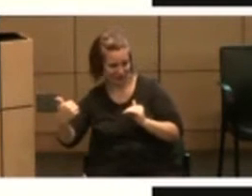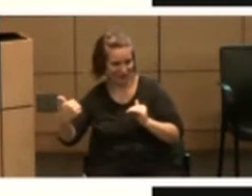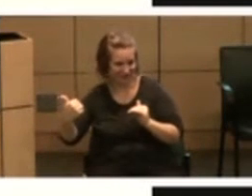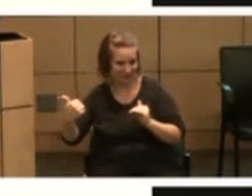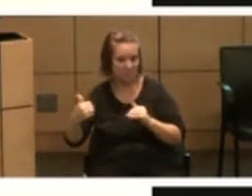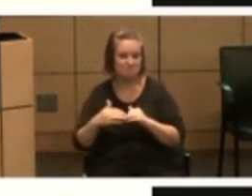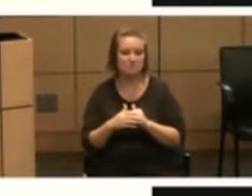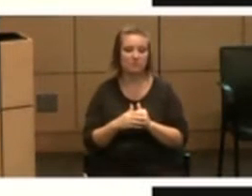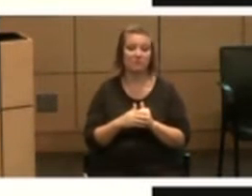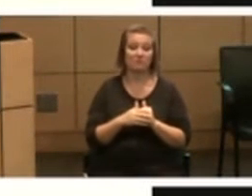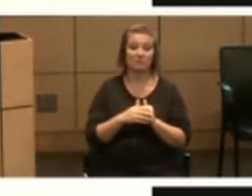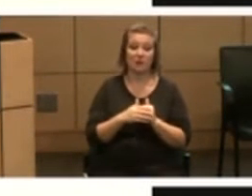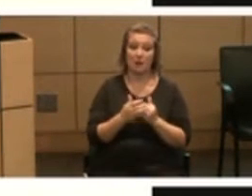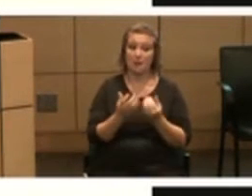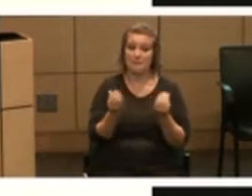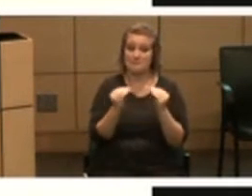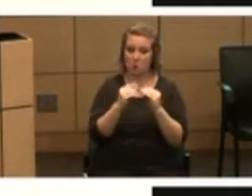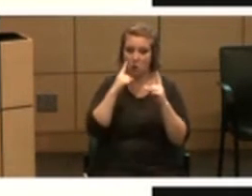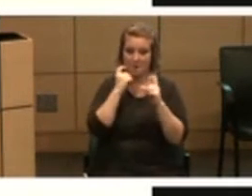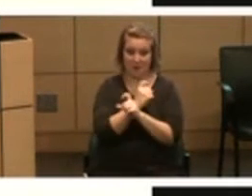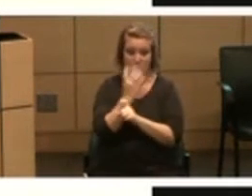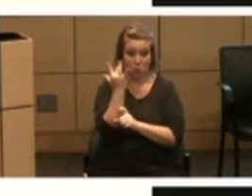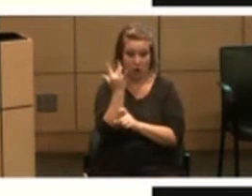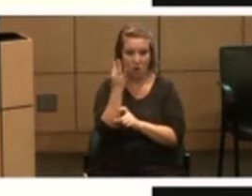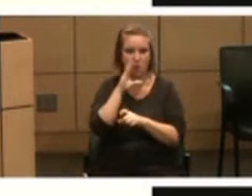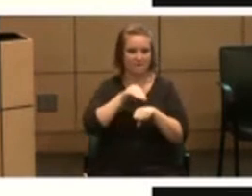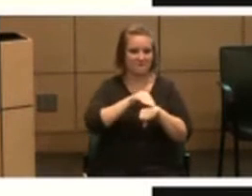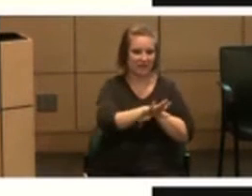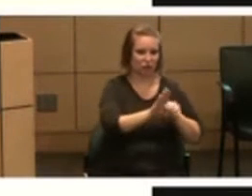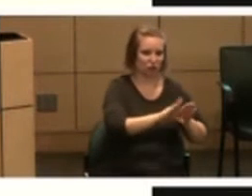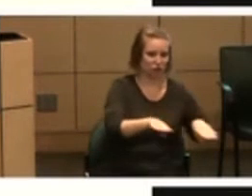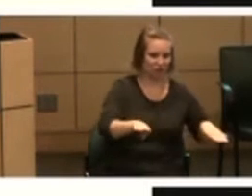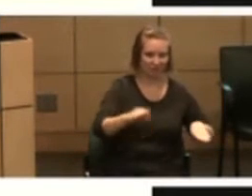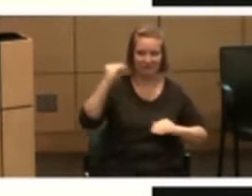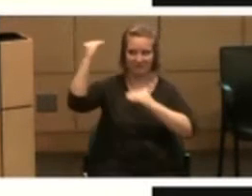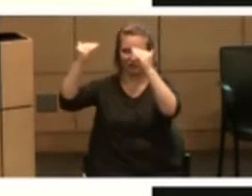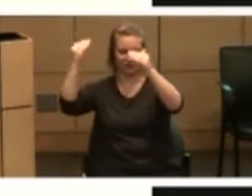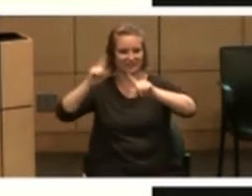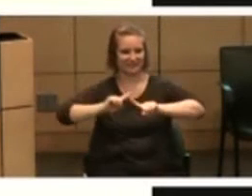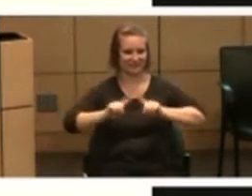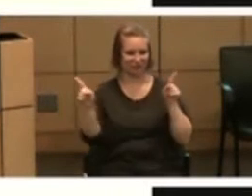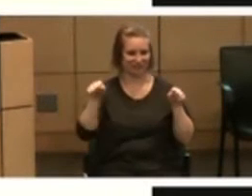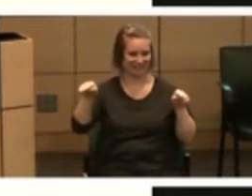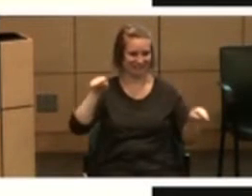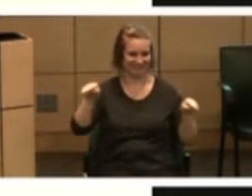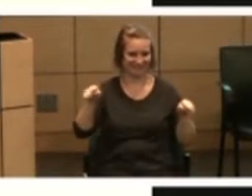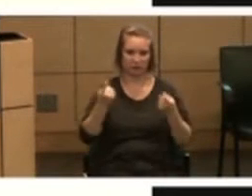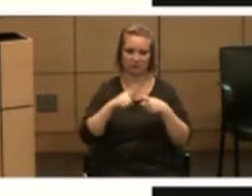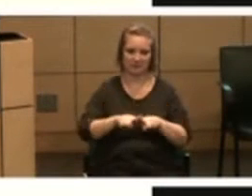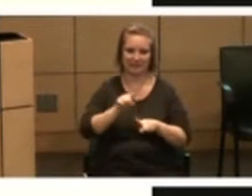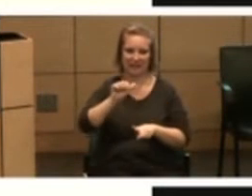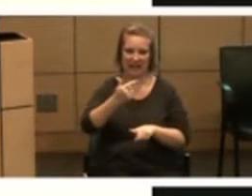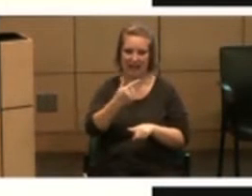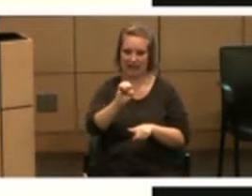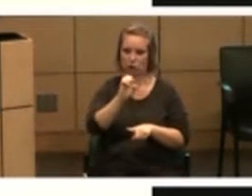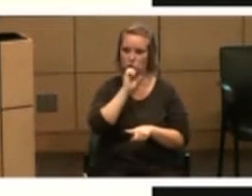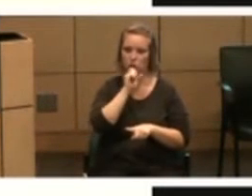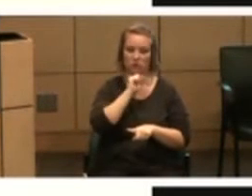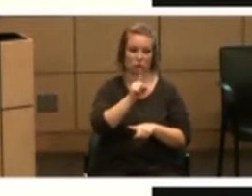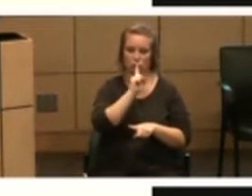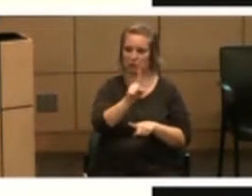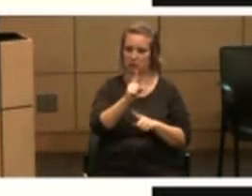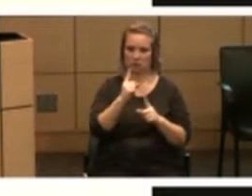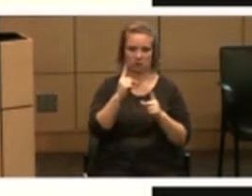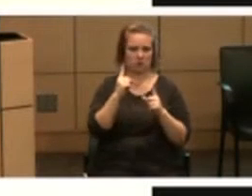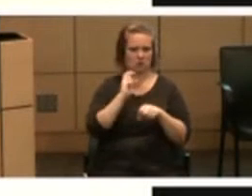is they seem to affect children and adults in different ways, depending on how old they are. And so it becomes a bit of a puzzle to try to solve